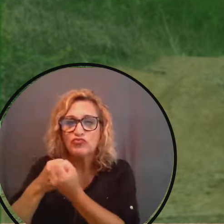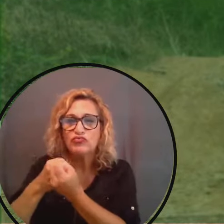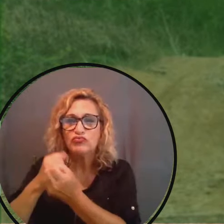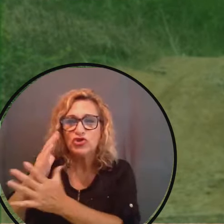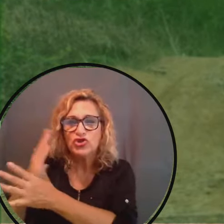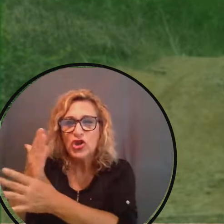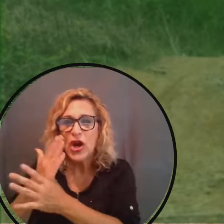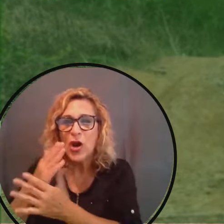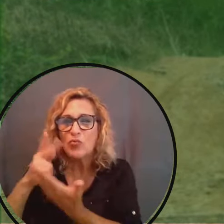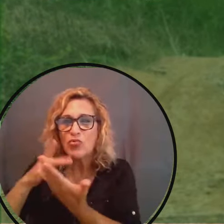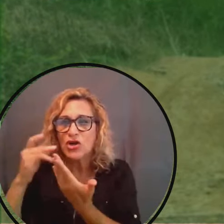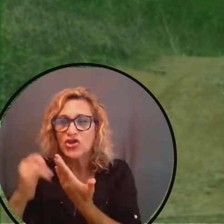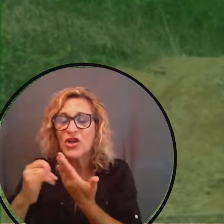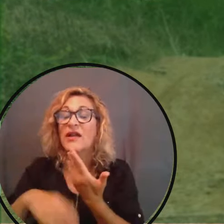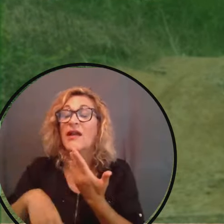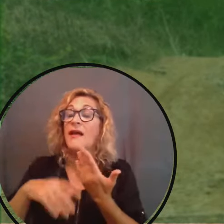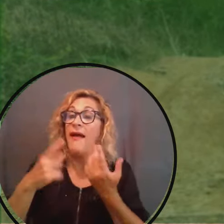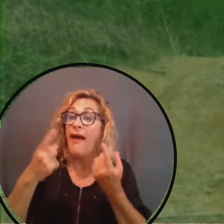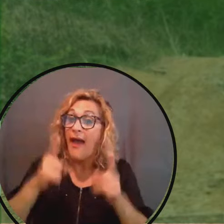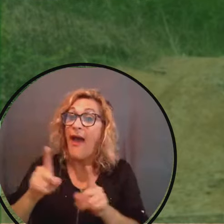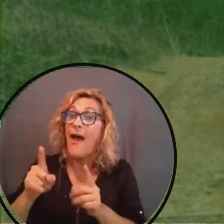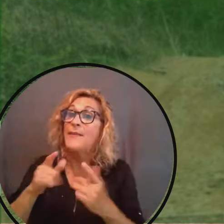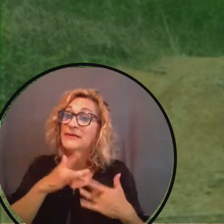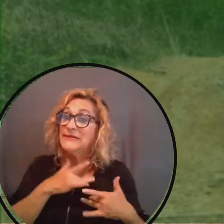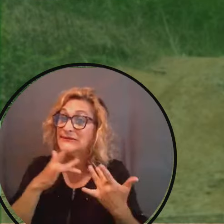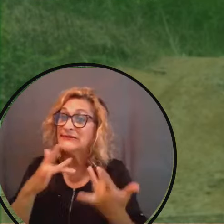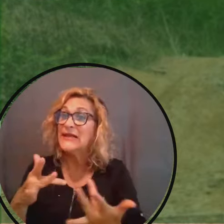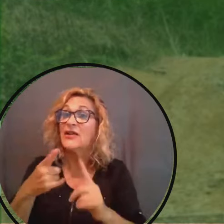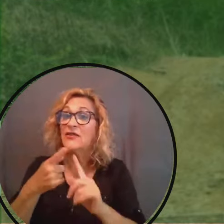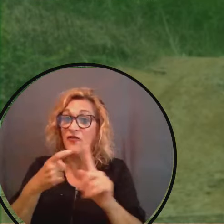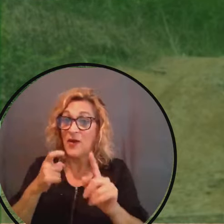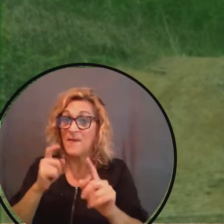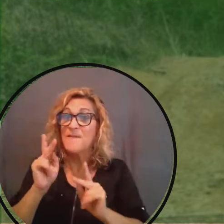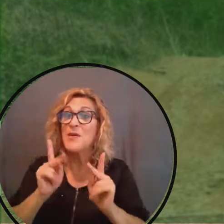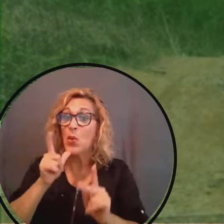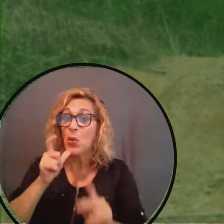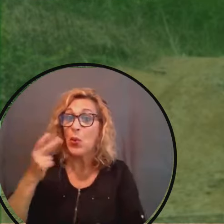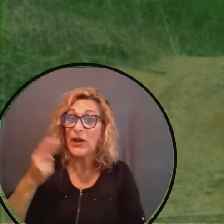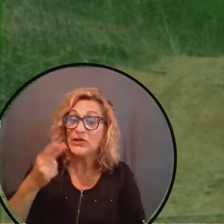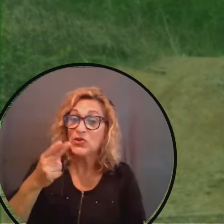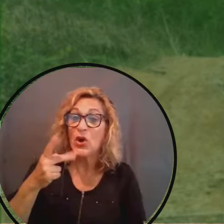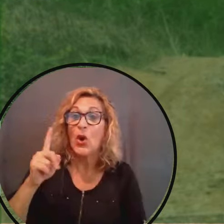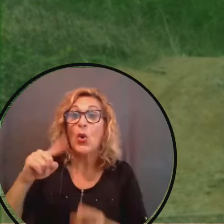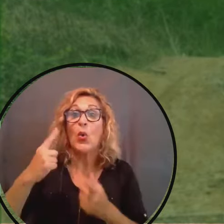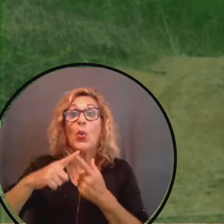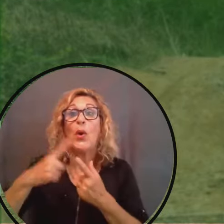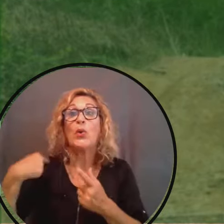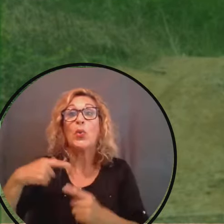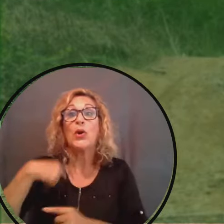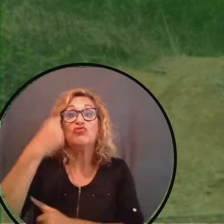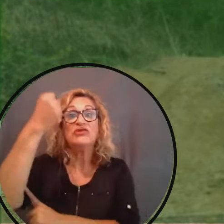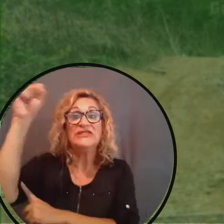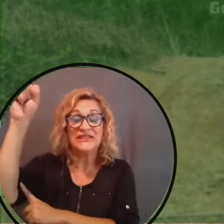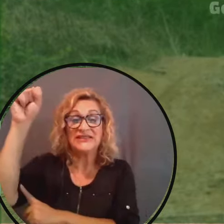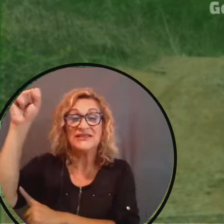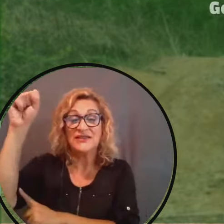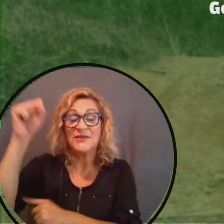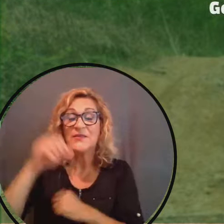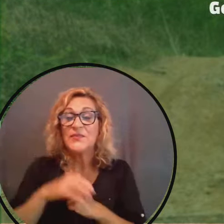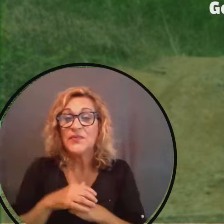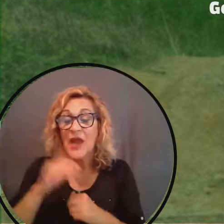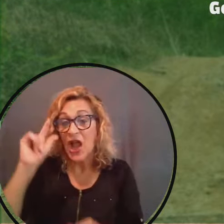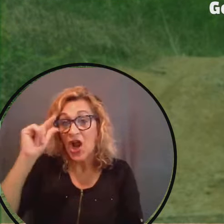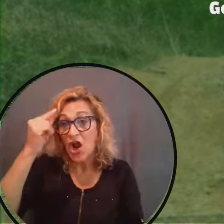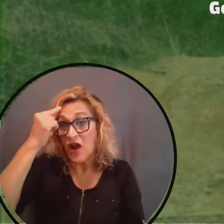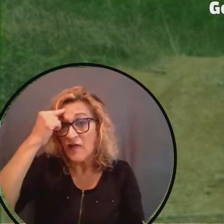That's going to happen. It's happened to people all throughout the histories of resistance that we are part of. Governments will